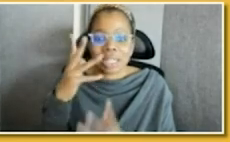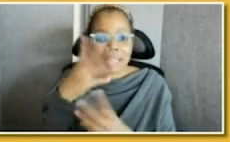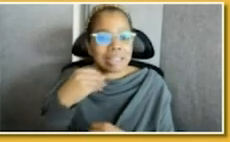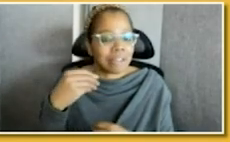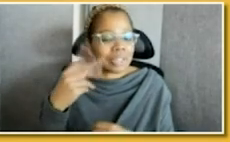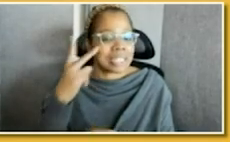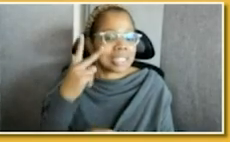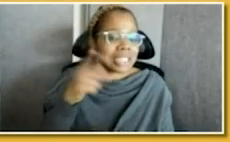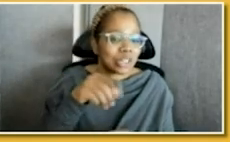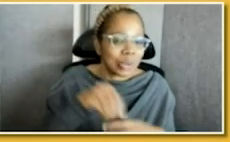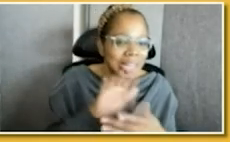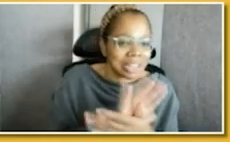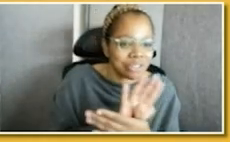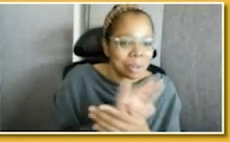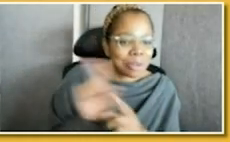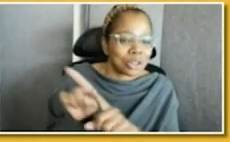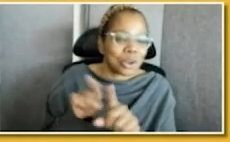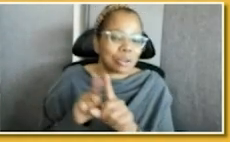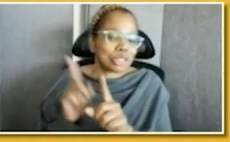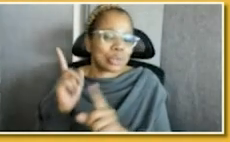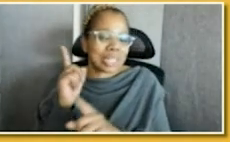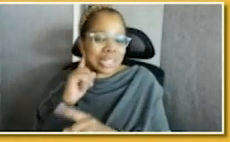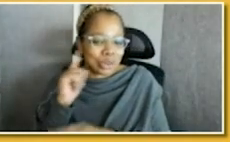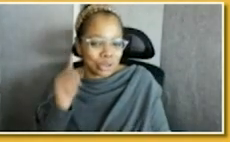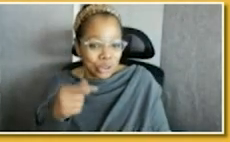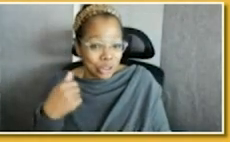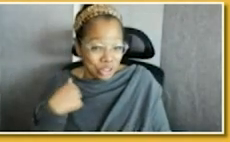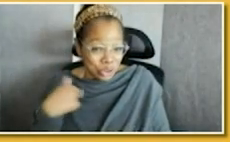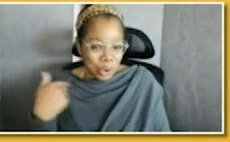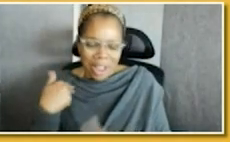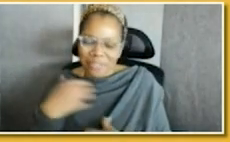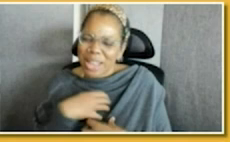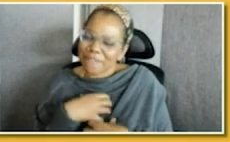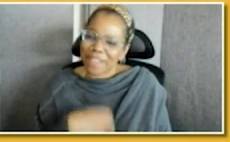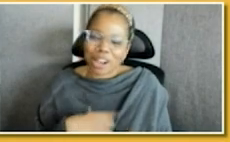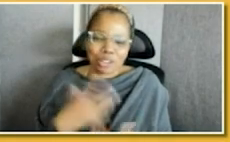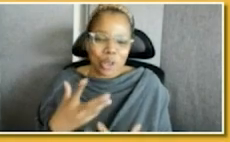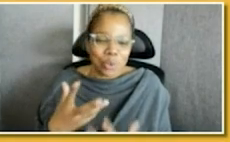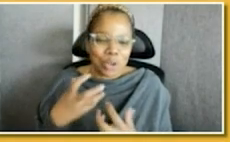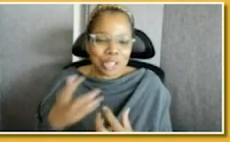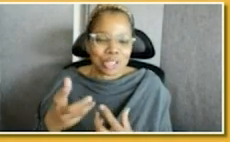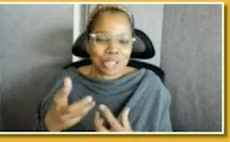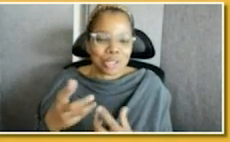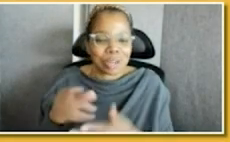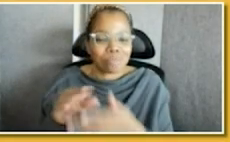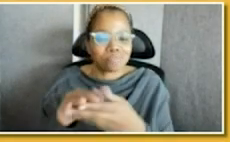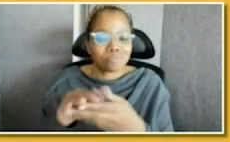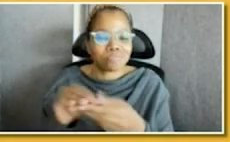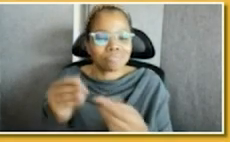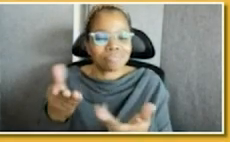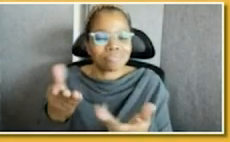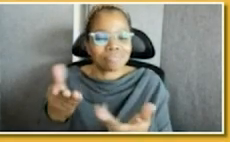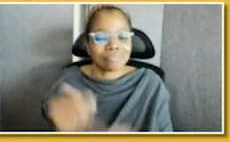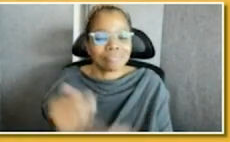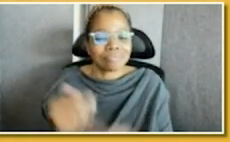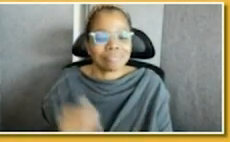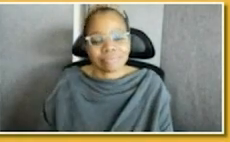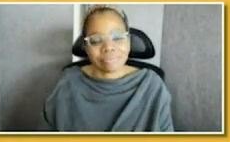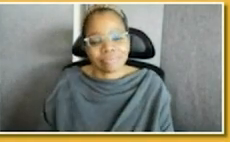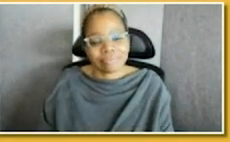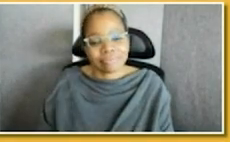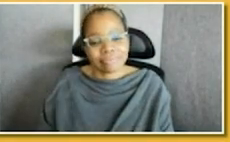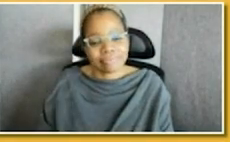and now to hear you. You have that fire, and so I'd love for you to give a chance to tell people a little bit about your podcast as well.